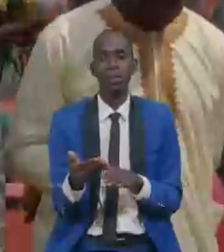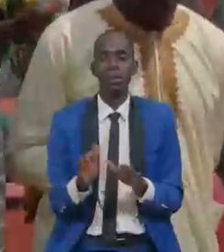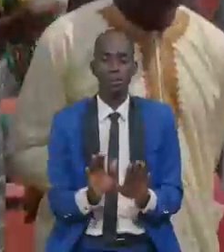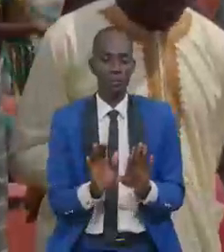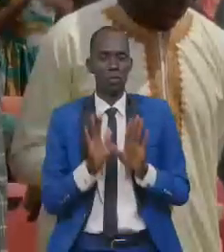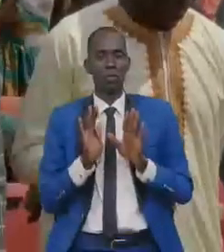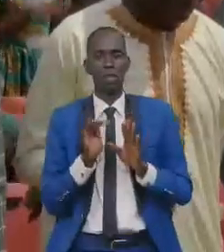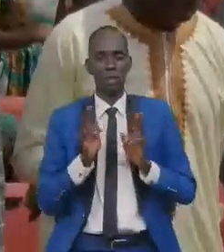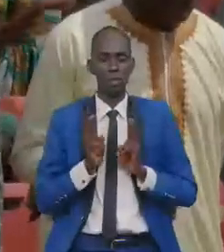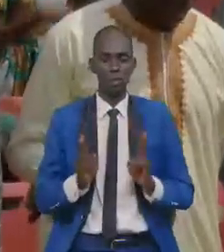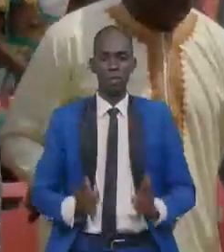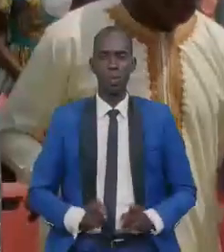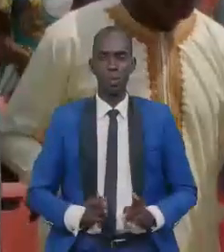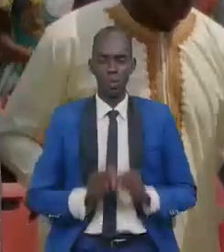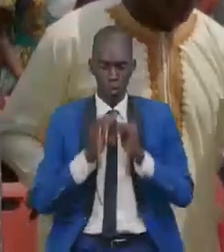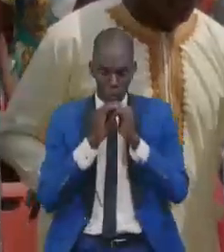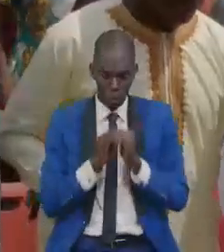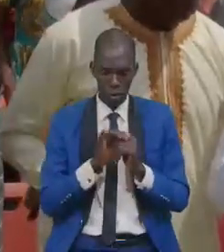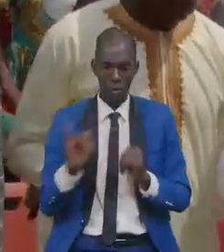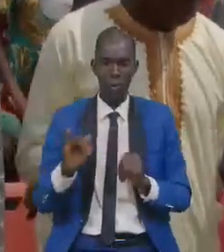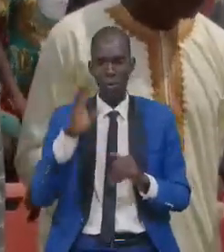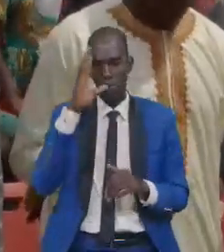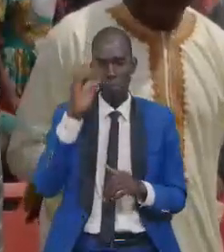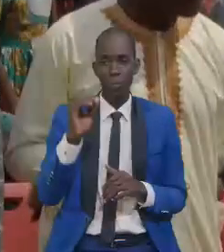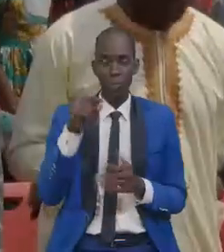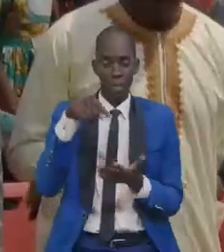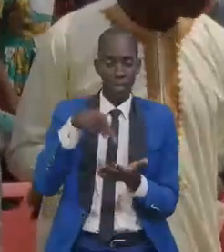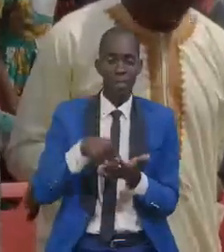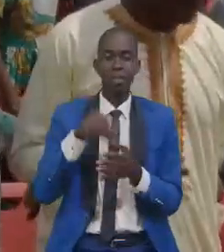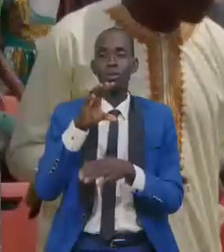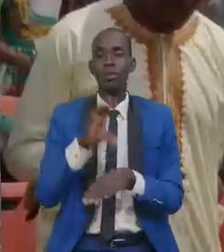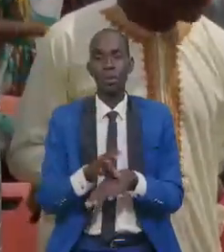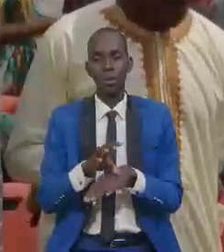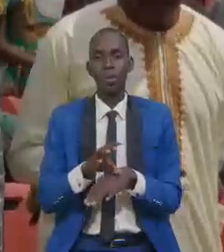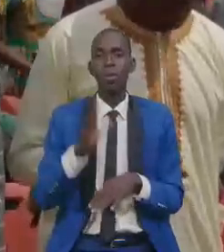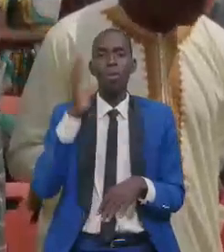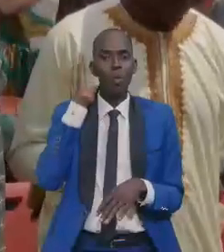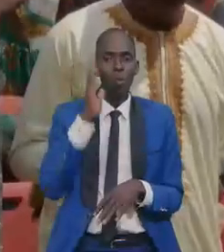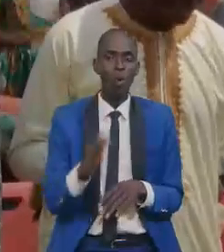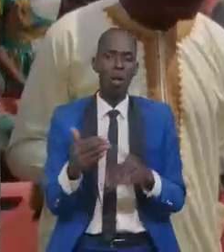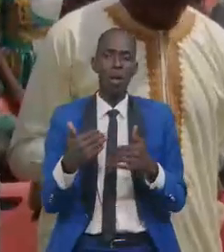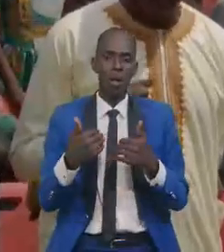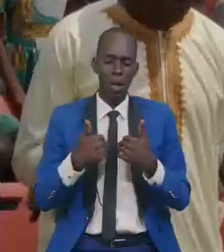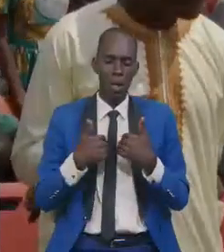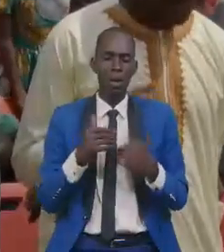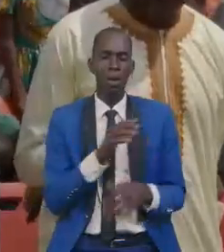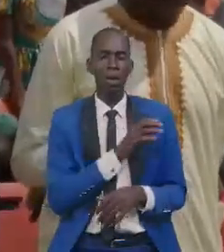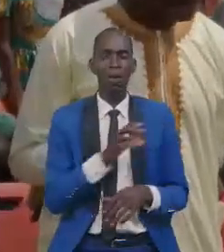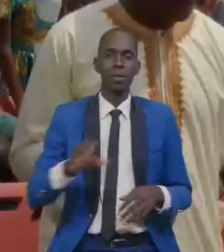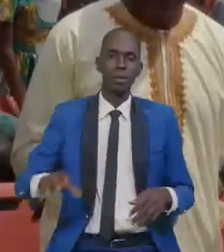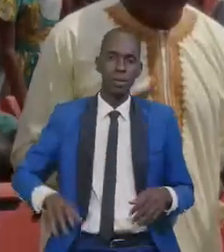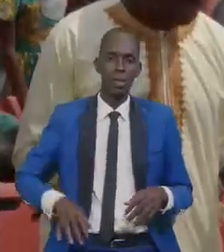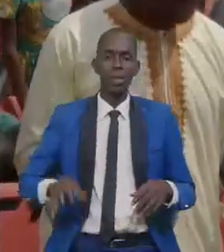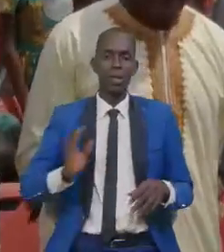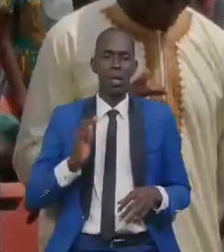man, worshiping man. This church will have Christ as